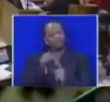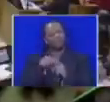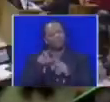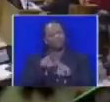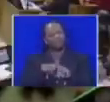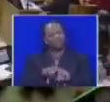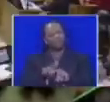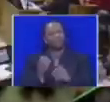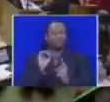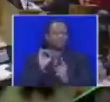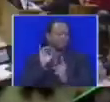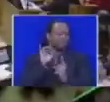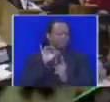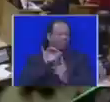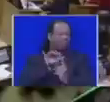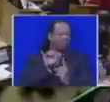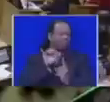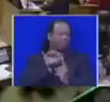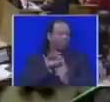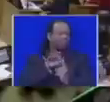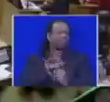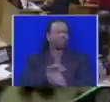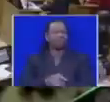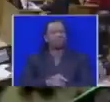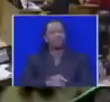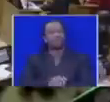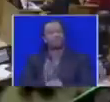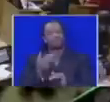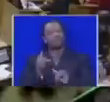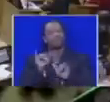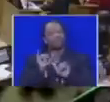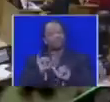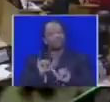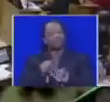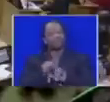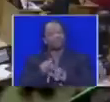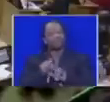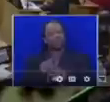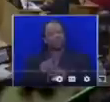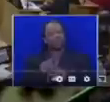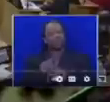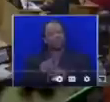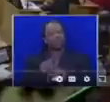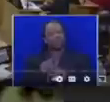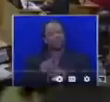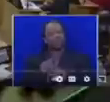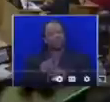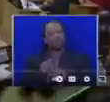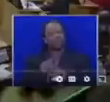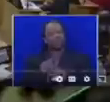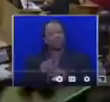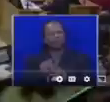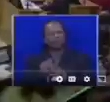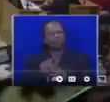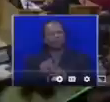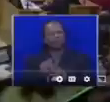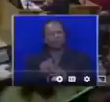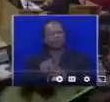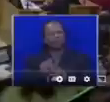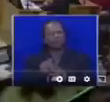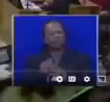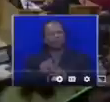Sit down and enjoy your salary. Sit down. Supporting enjoy your salary. That is